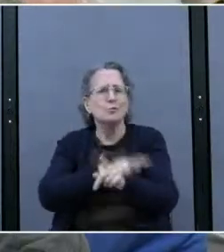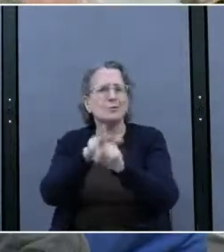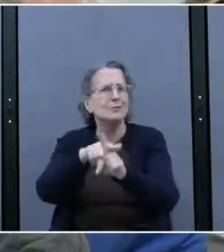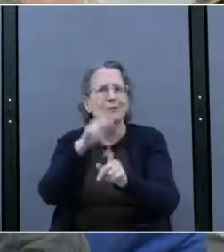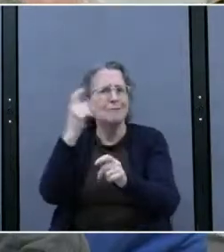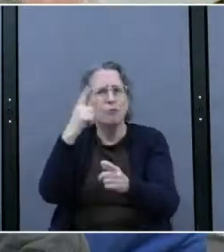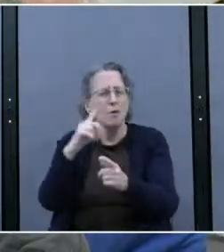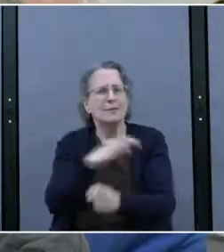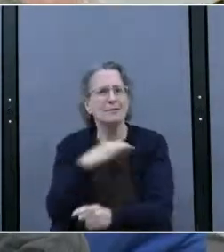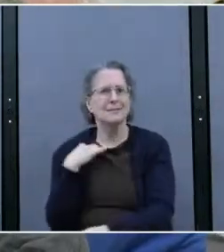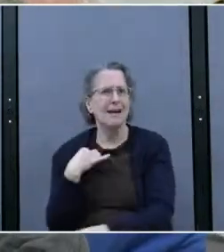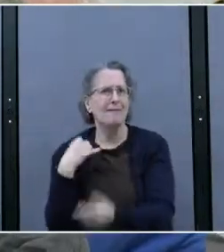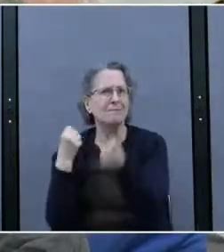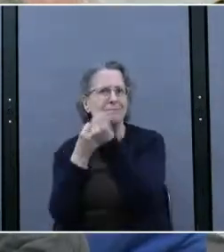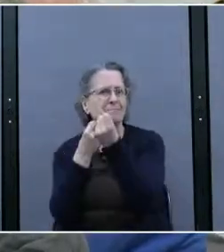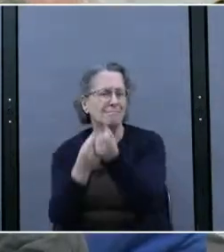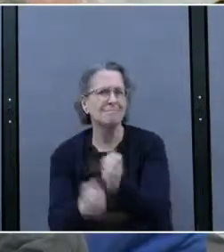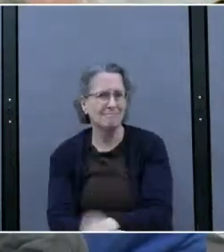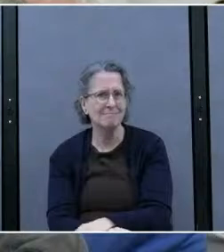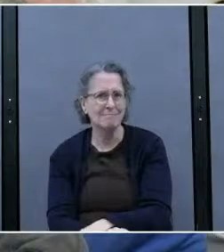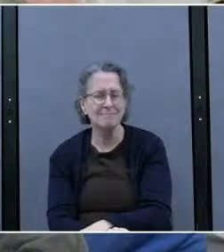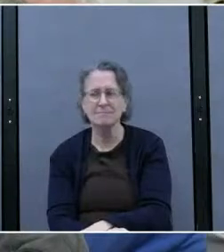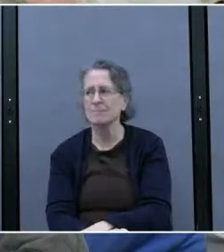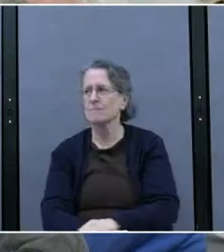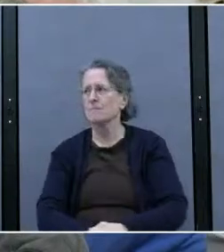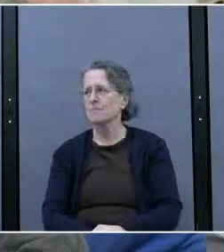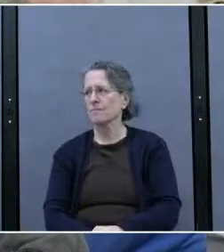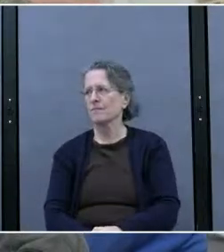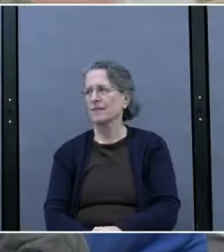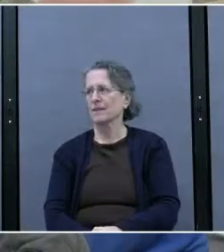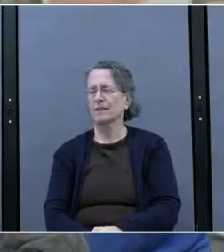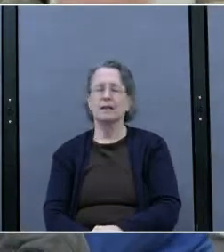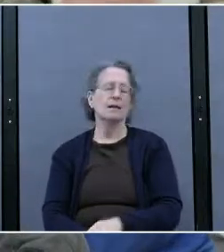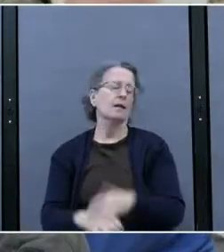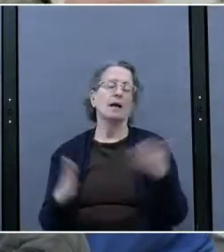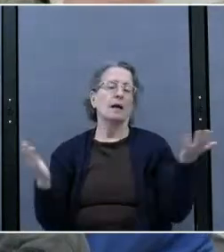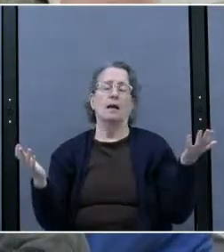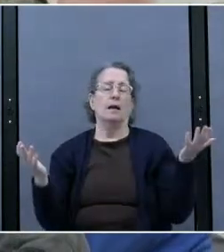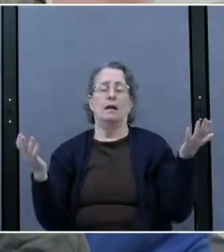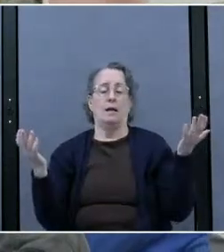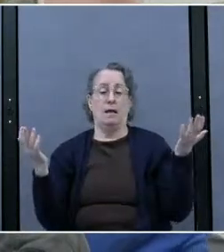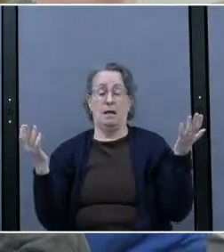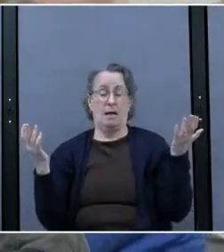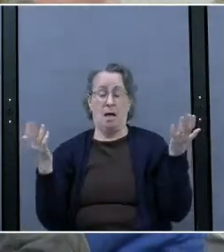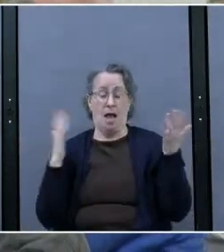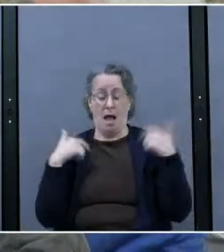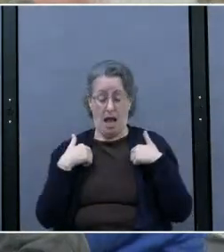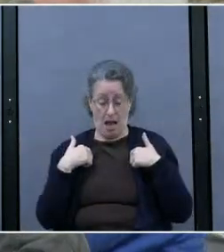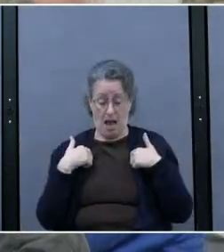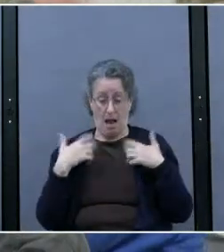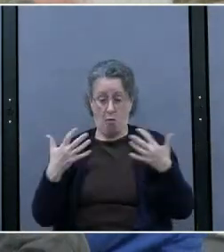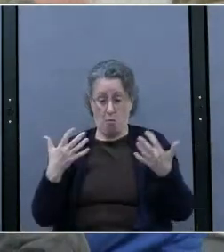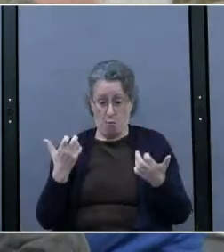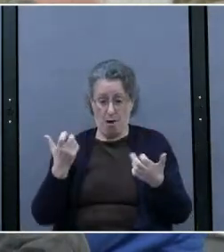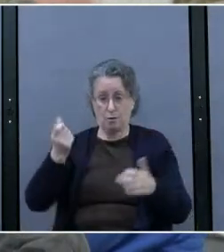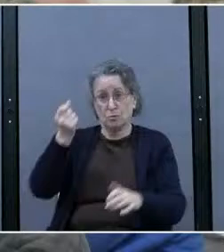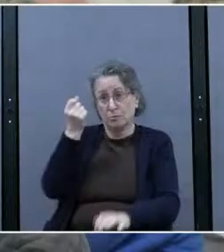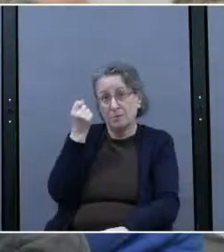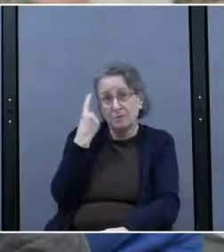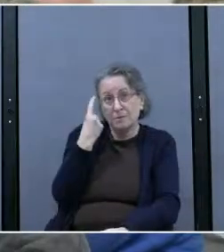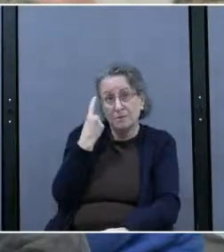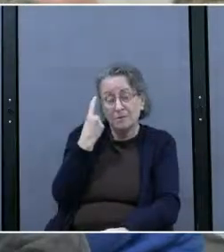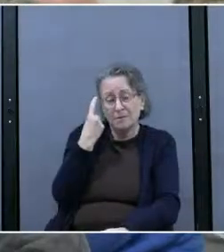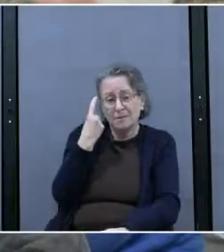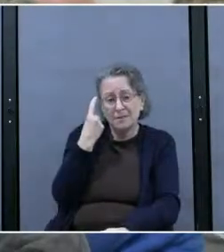this and just basically said, like, I don't know, what I'm trying to learn about is how